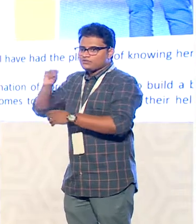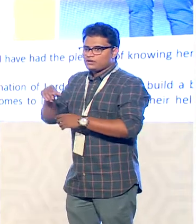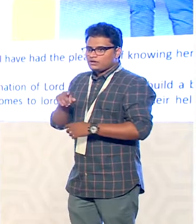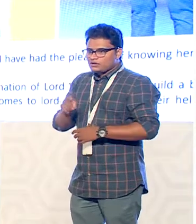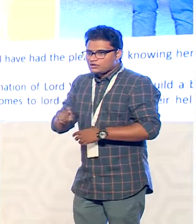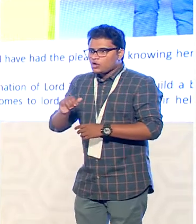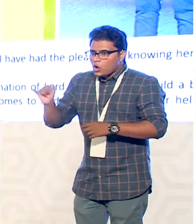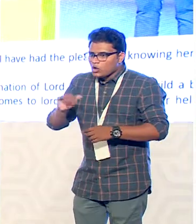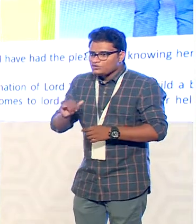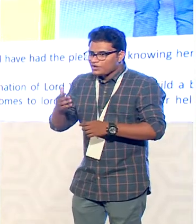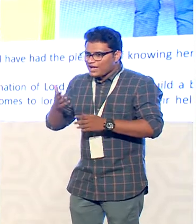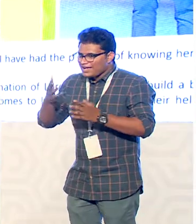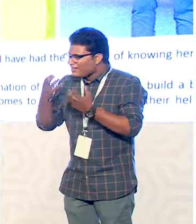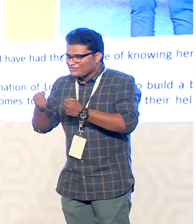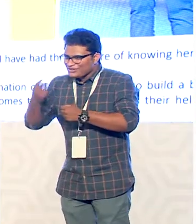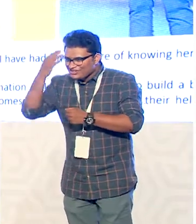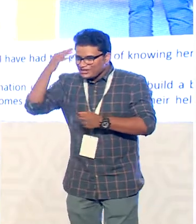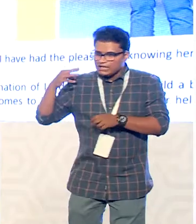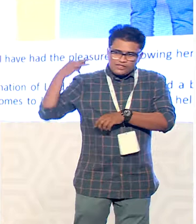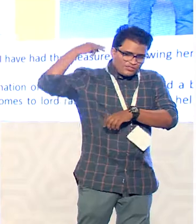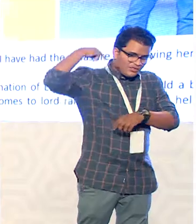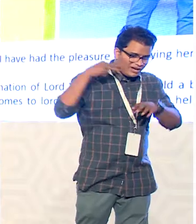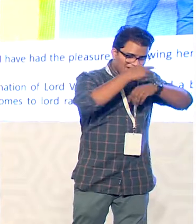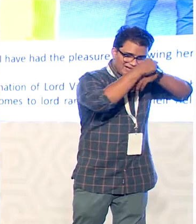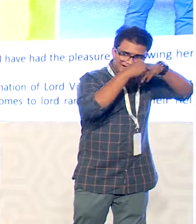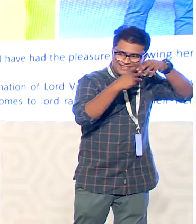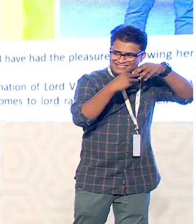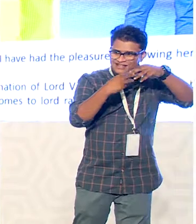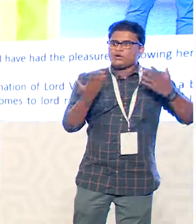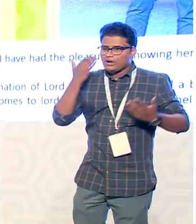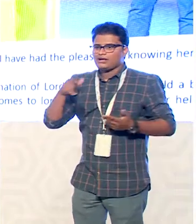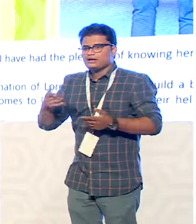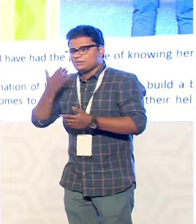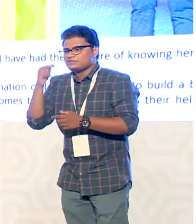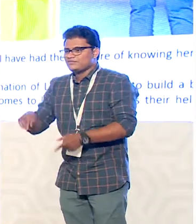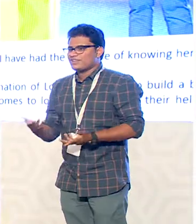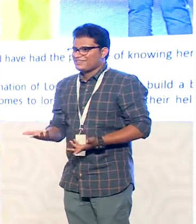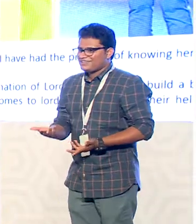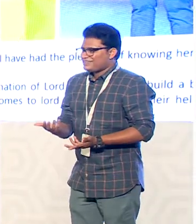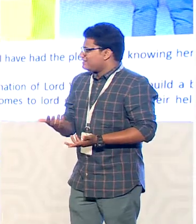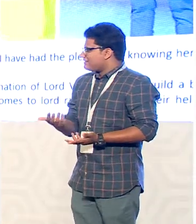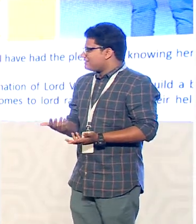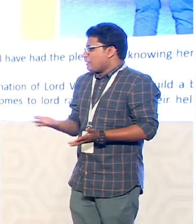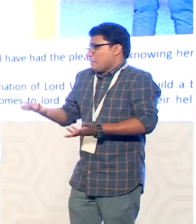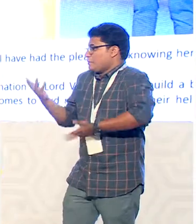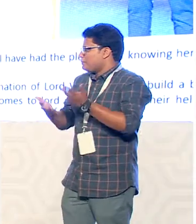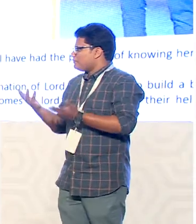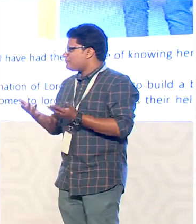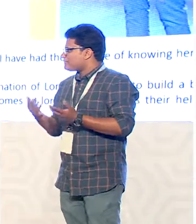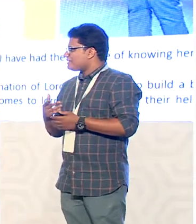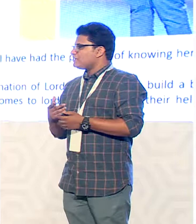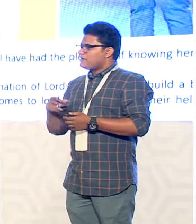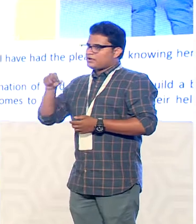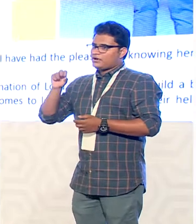in India always have those three stripes on their back. And it's true, I have noticed, in no other part of the world I've seen squirrels with